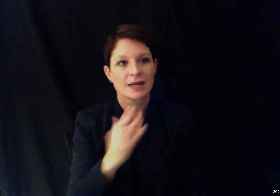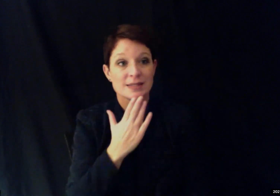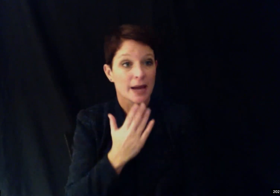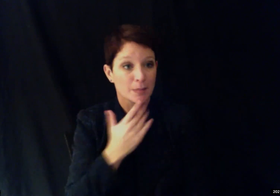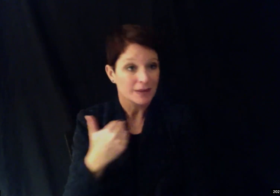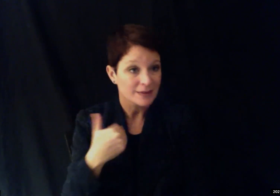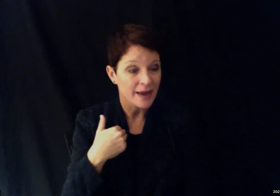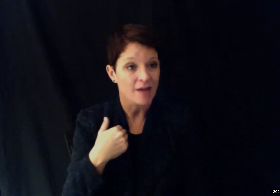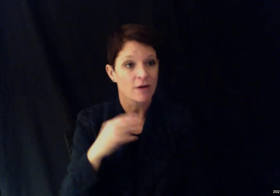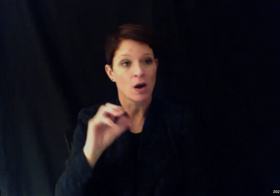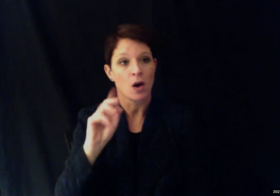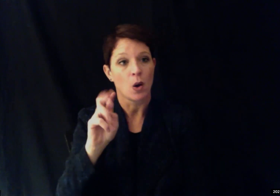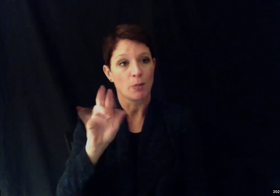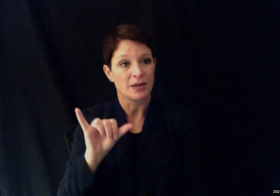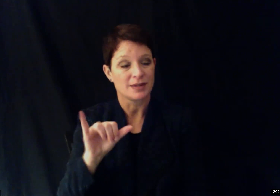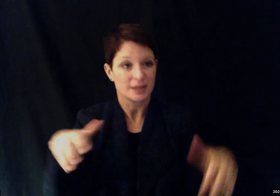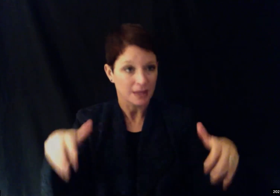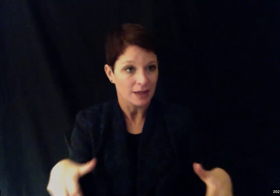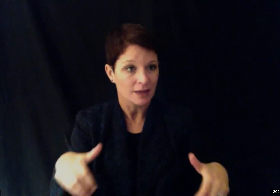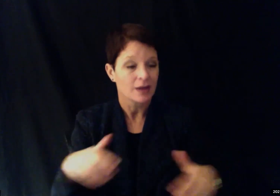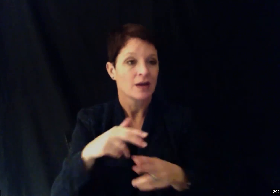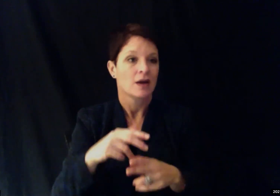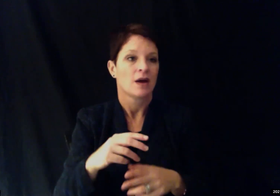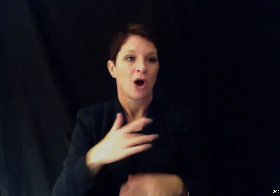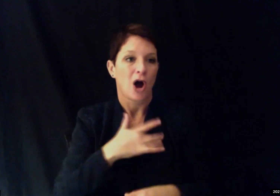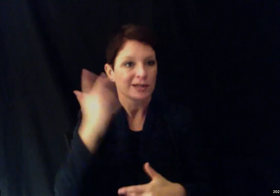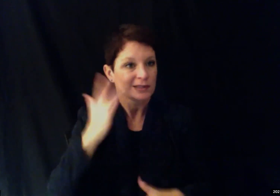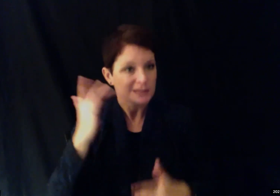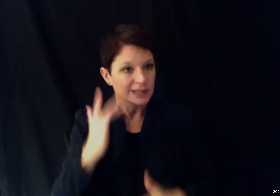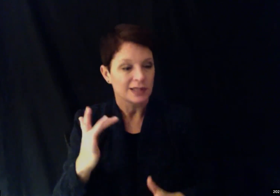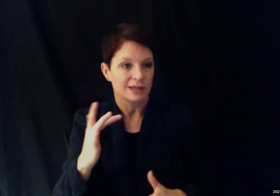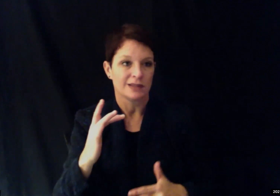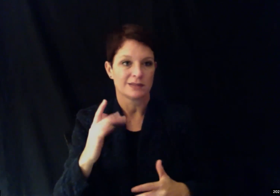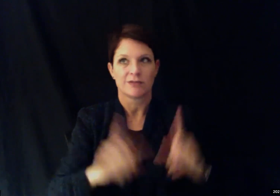diabetes, obesity, heart disease, a variety of really